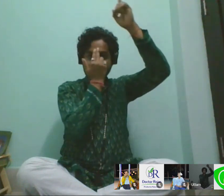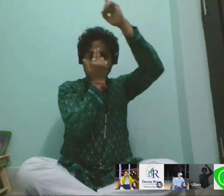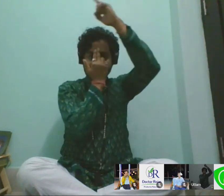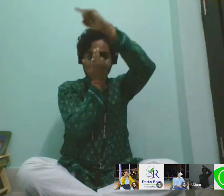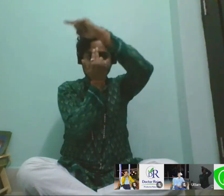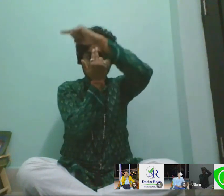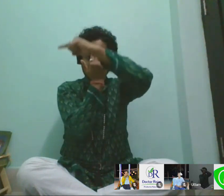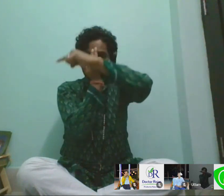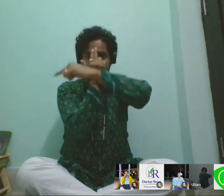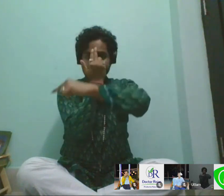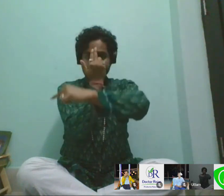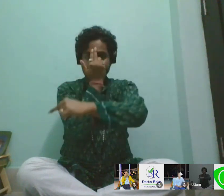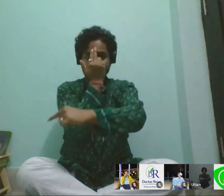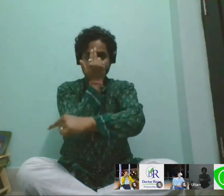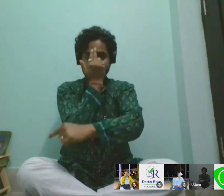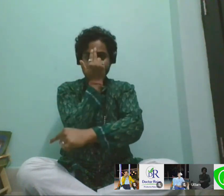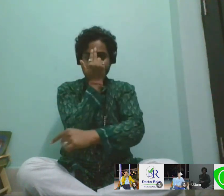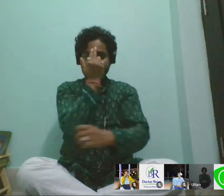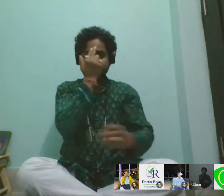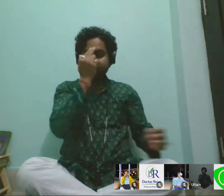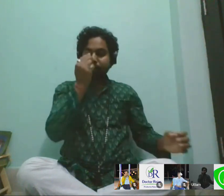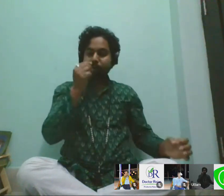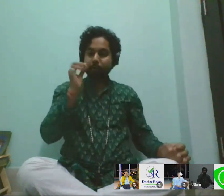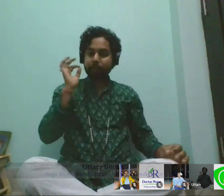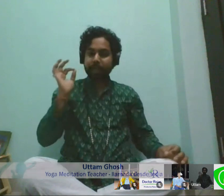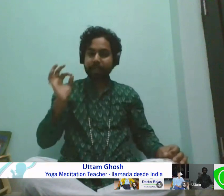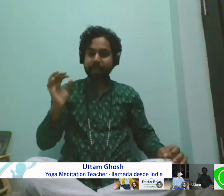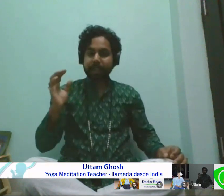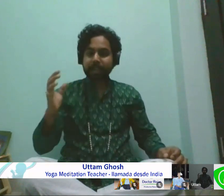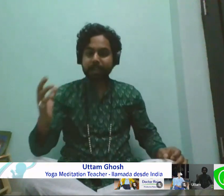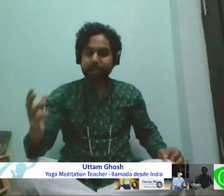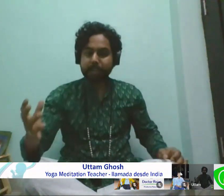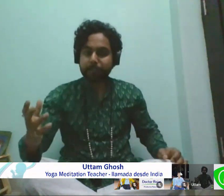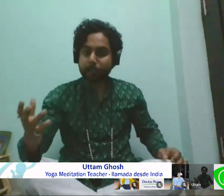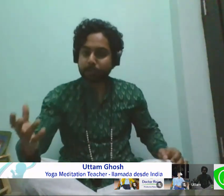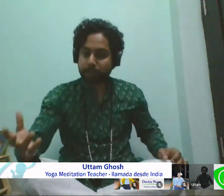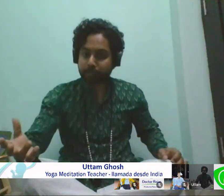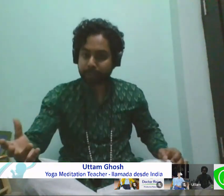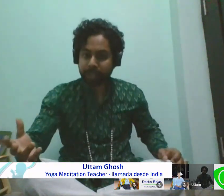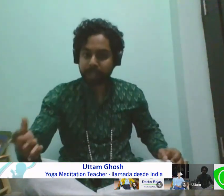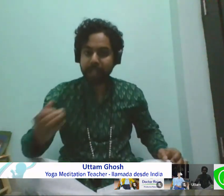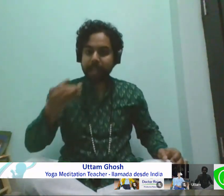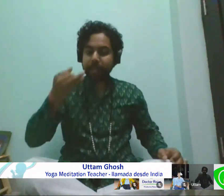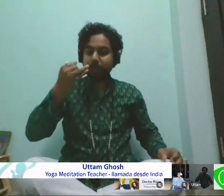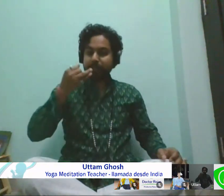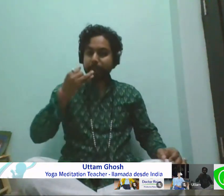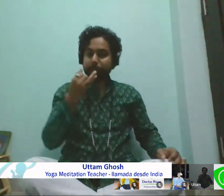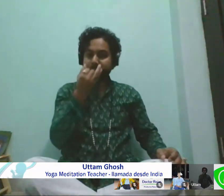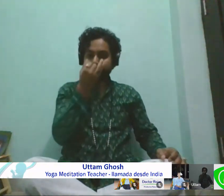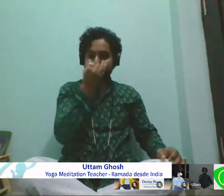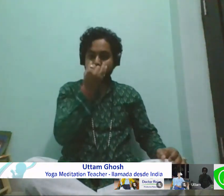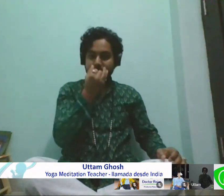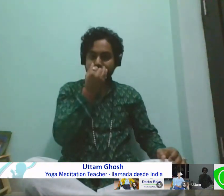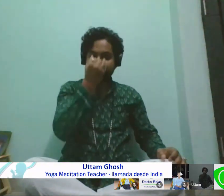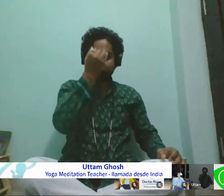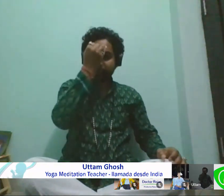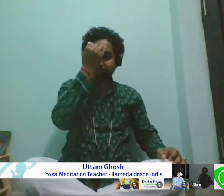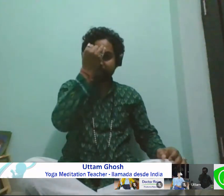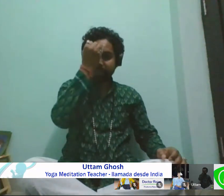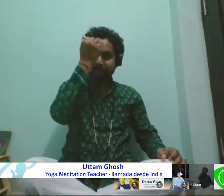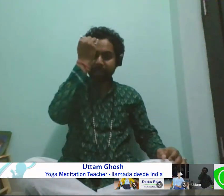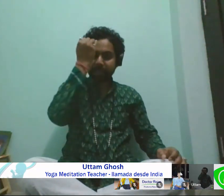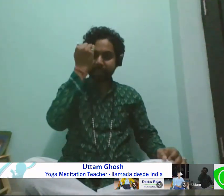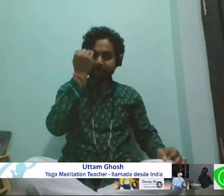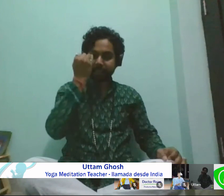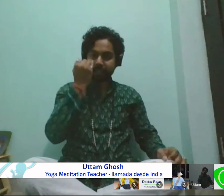Close the left, exhale from the right. So it's an alternative nostril breathing. You simply need to inhale